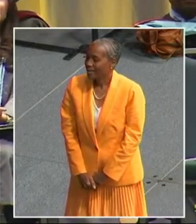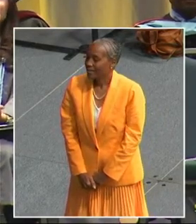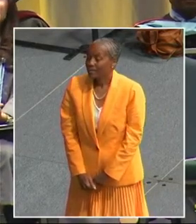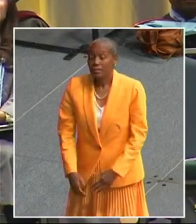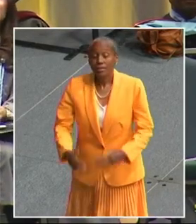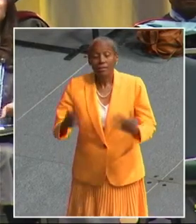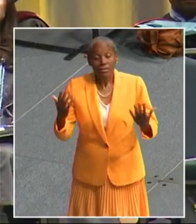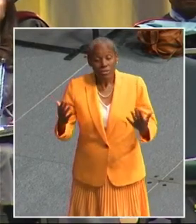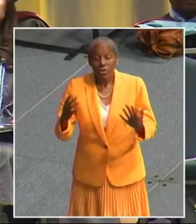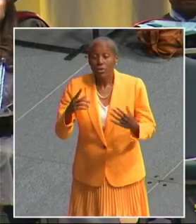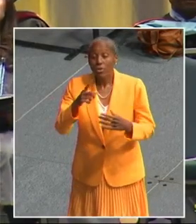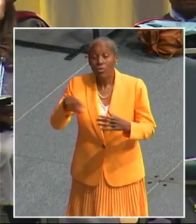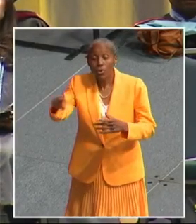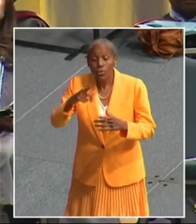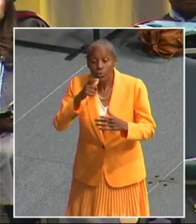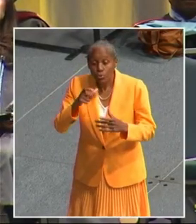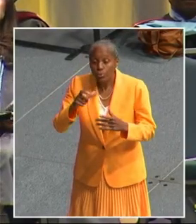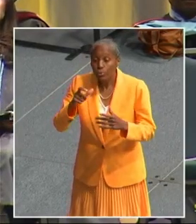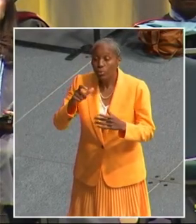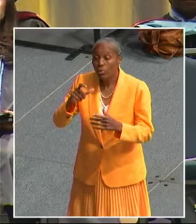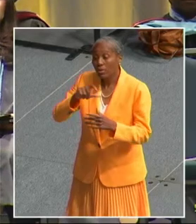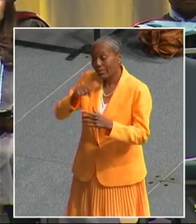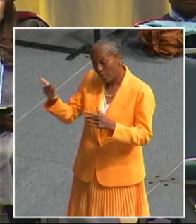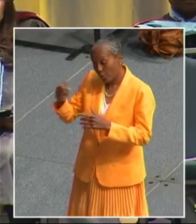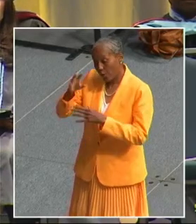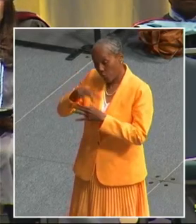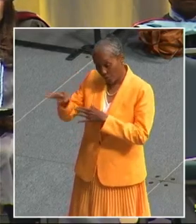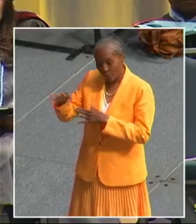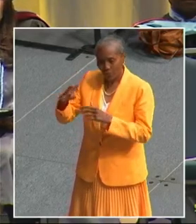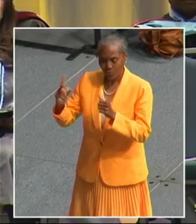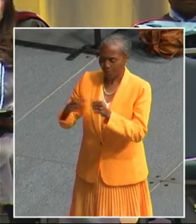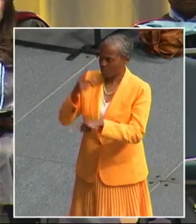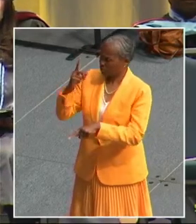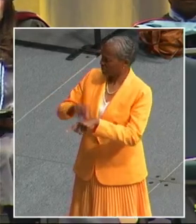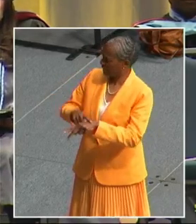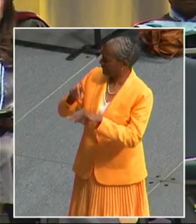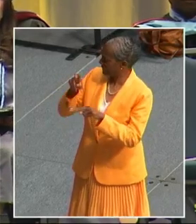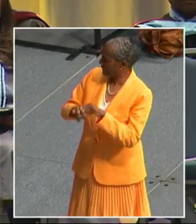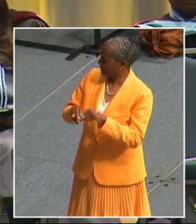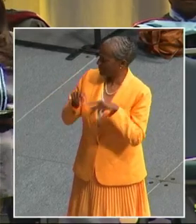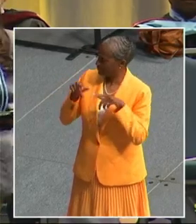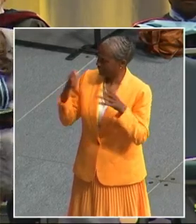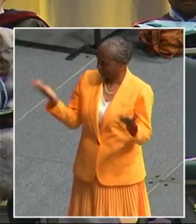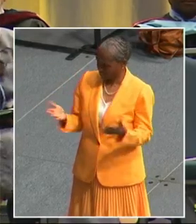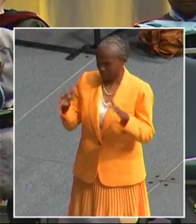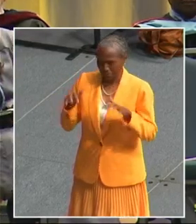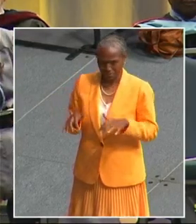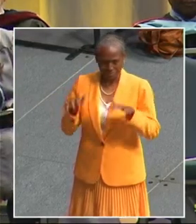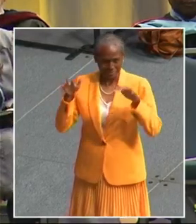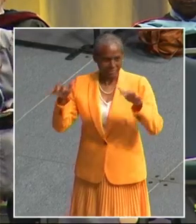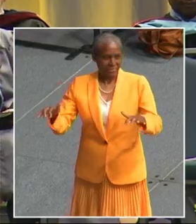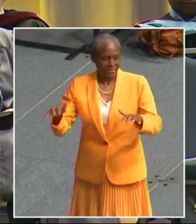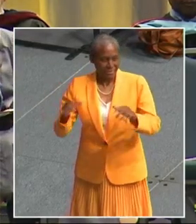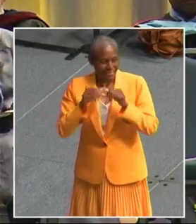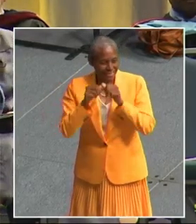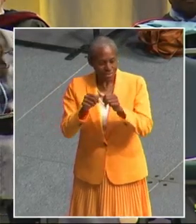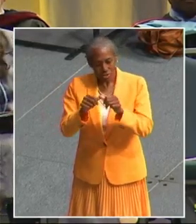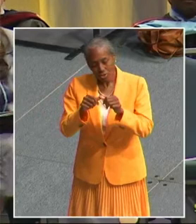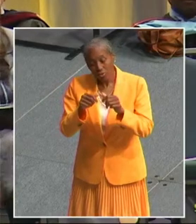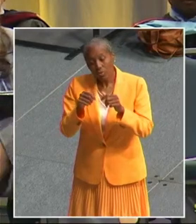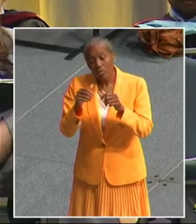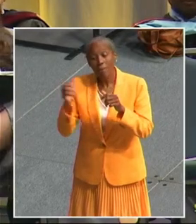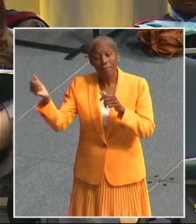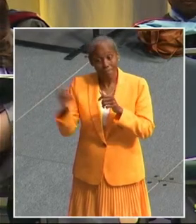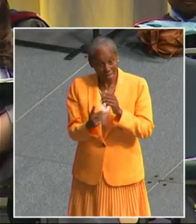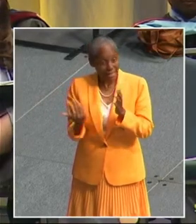So to those of you, the 44, that means this is your first time sitting in the audience. I encourage you to continue going and be back here